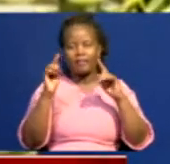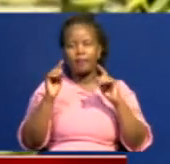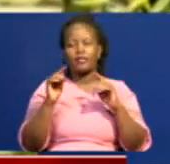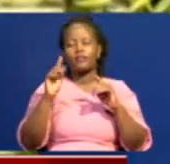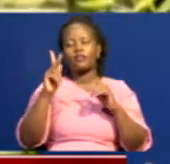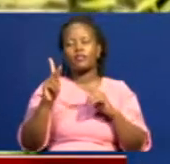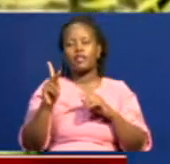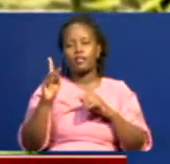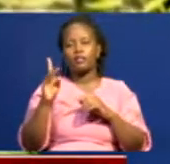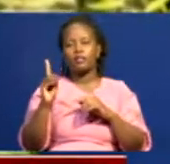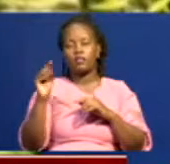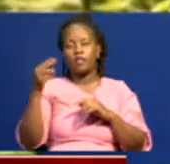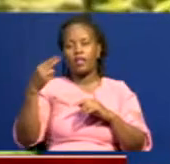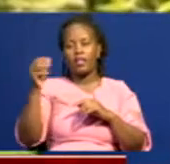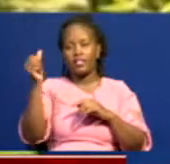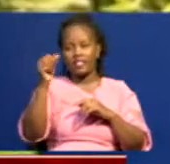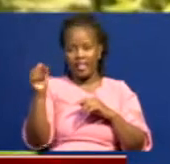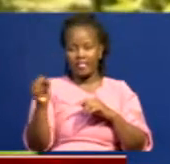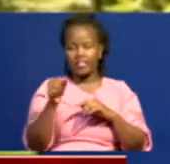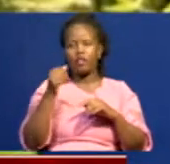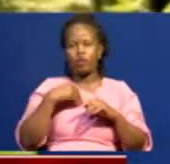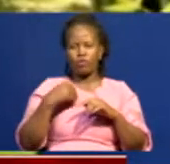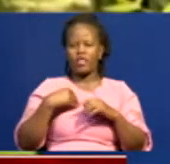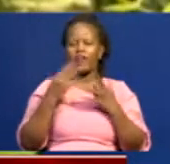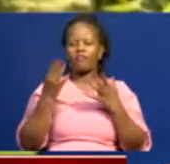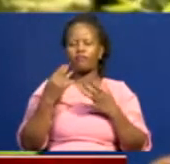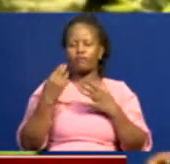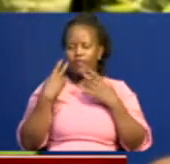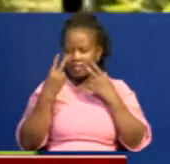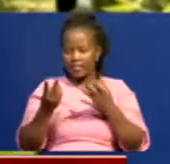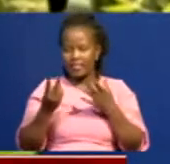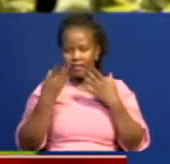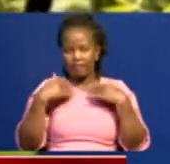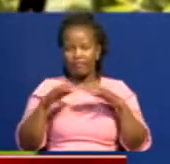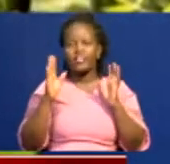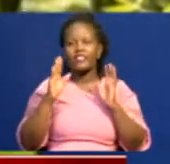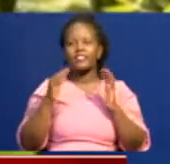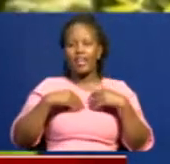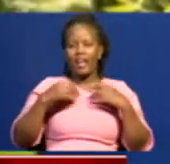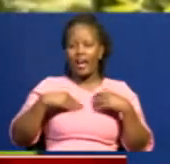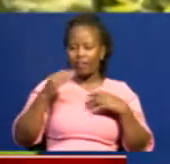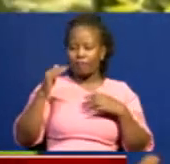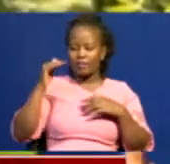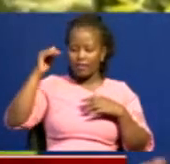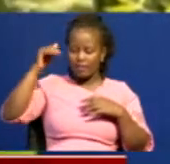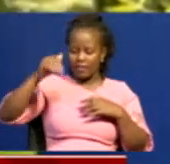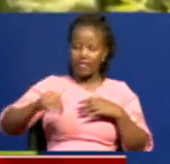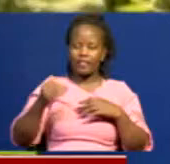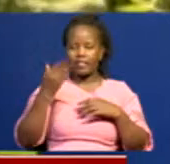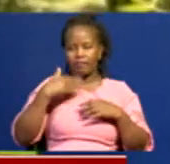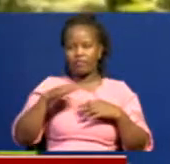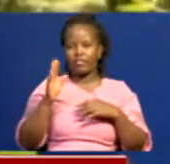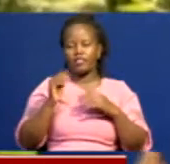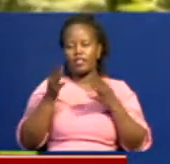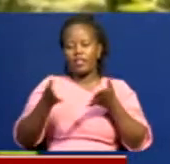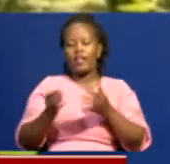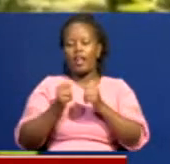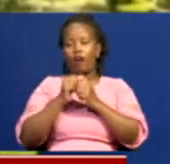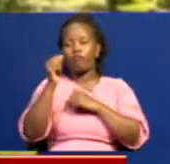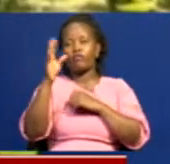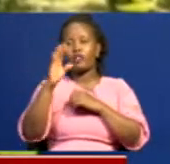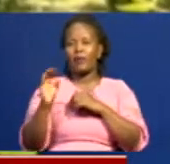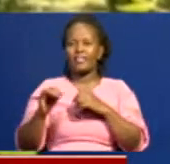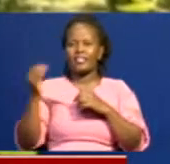KDHS, we have seen a reduction, and now we are at 15%. In the last survey, we were at